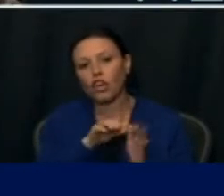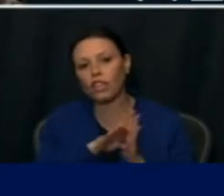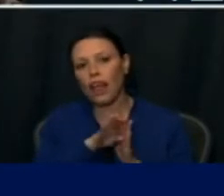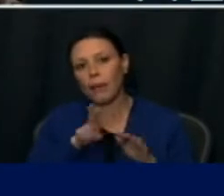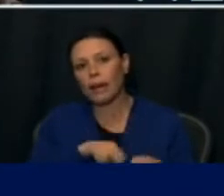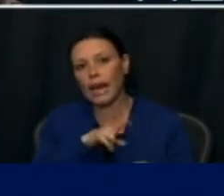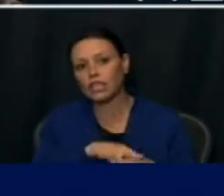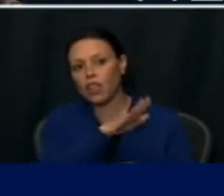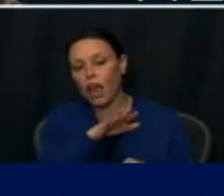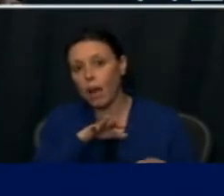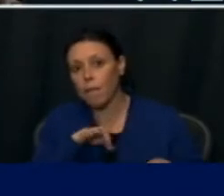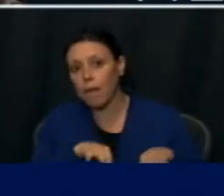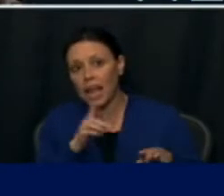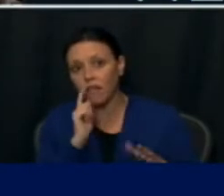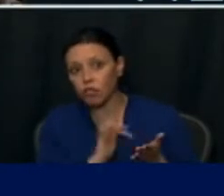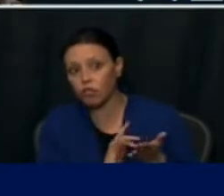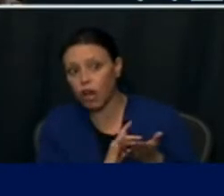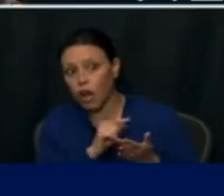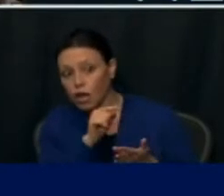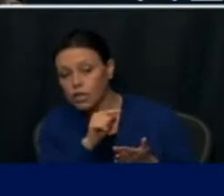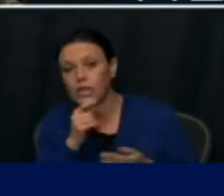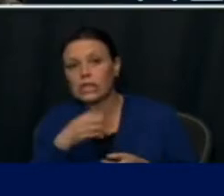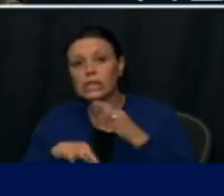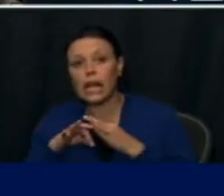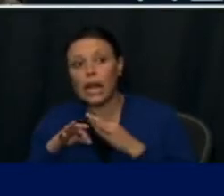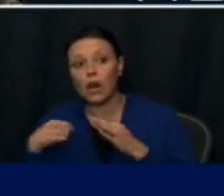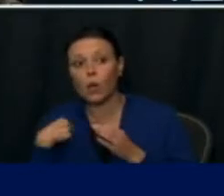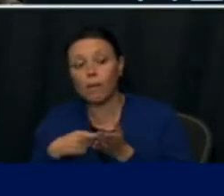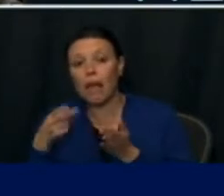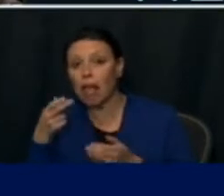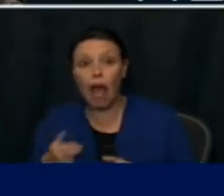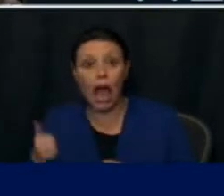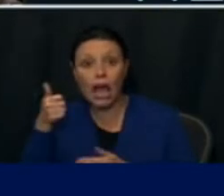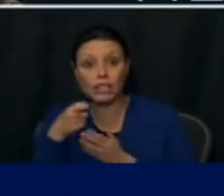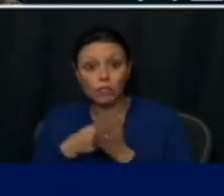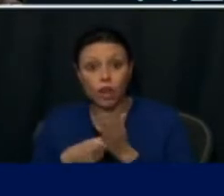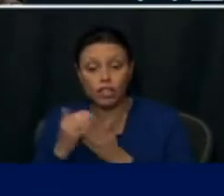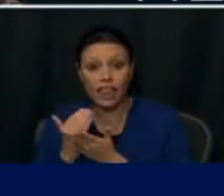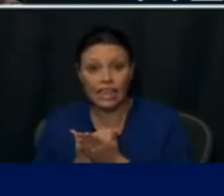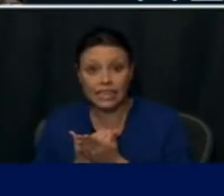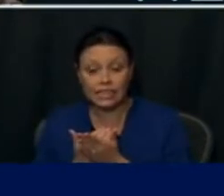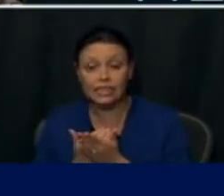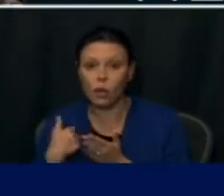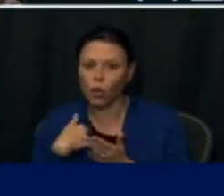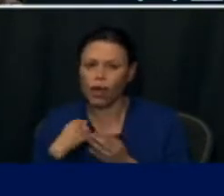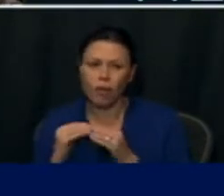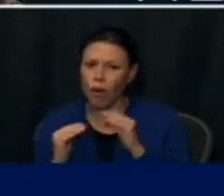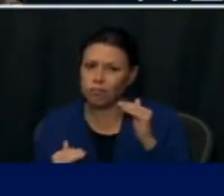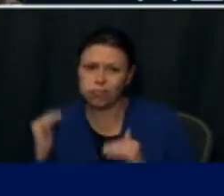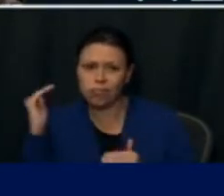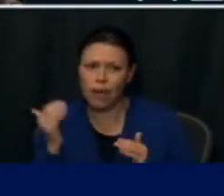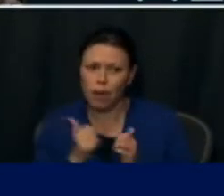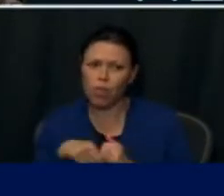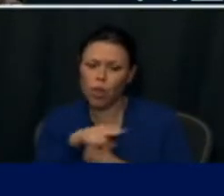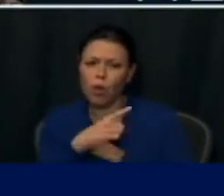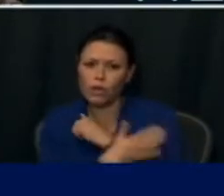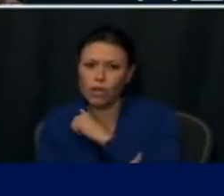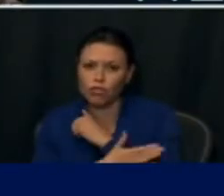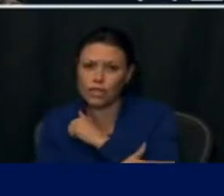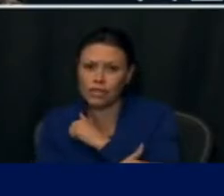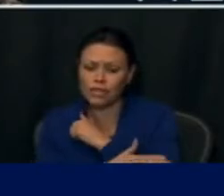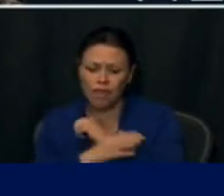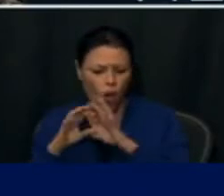their drugs and instead of paying the highest price on the list and we are substantially higher than any other country in the